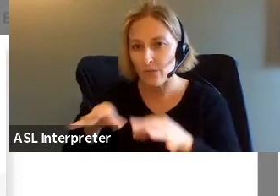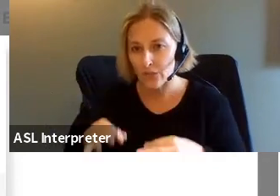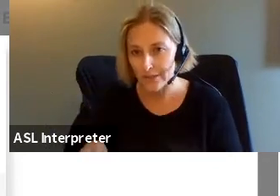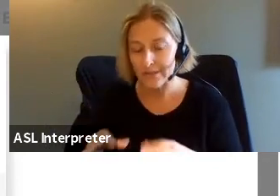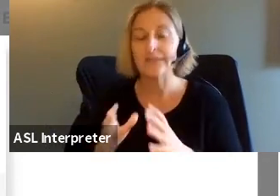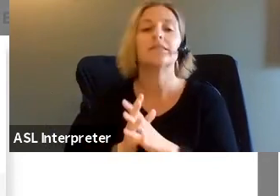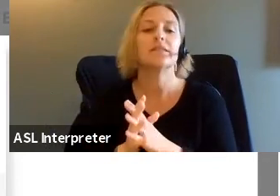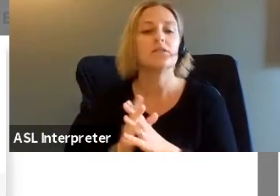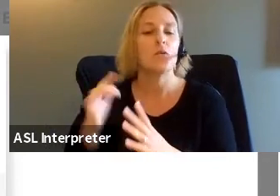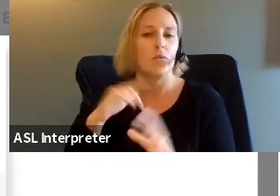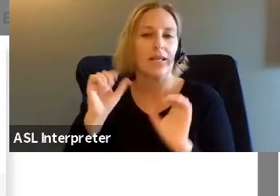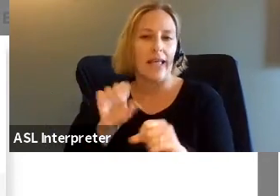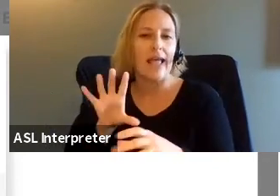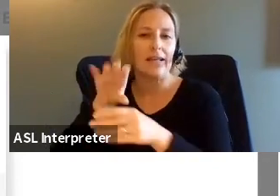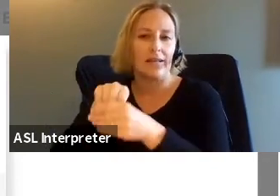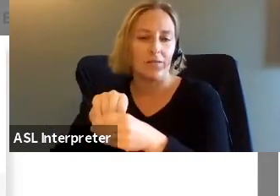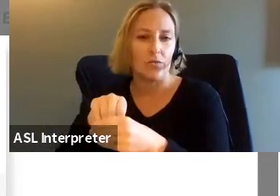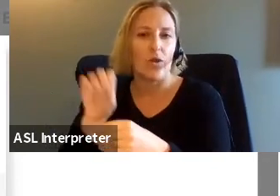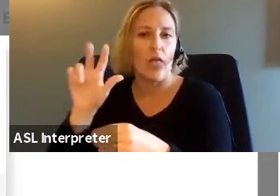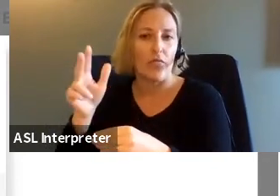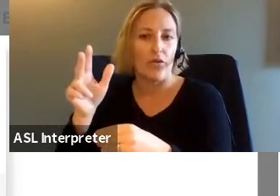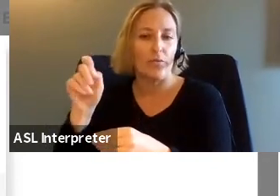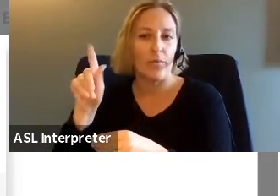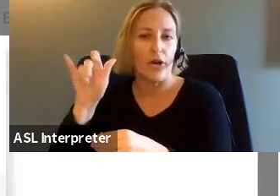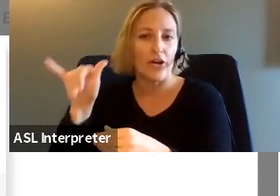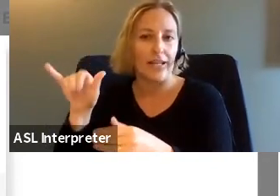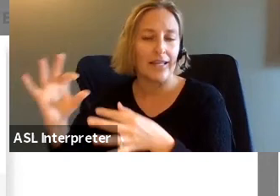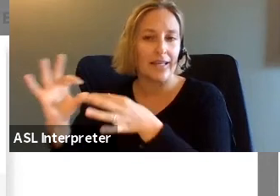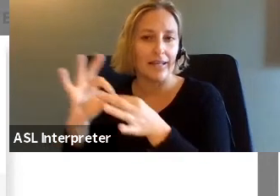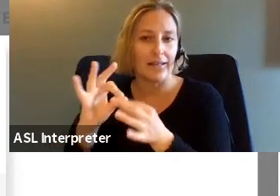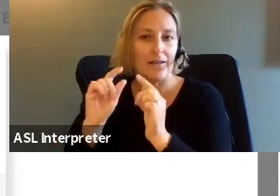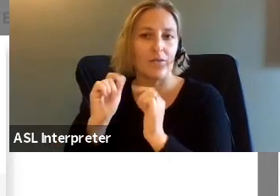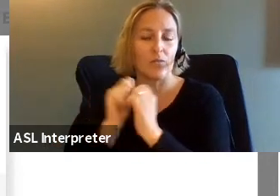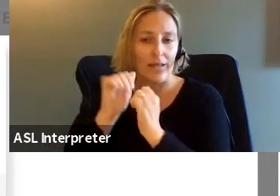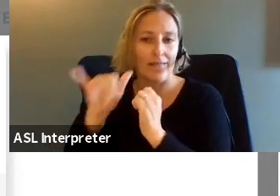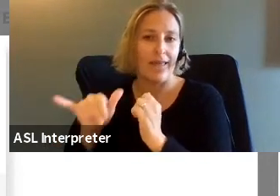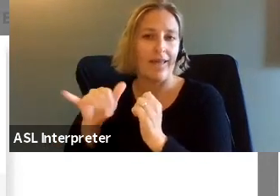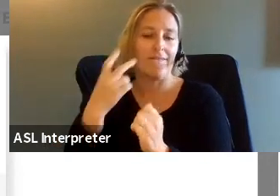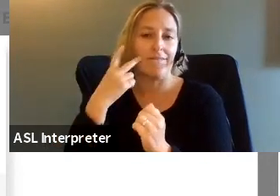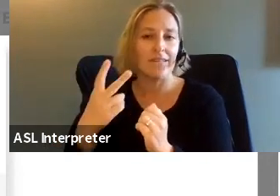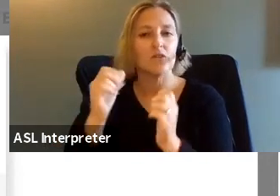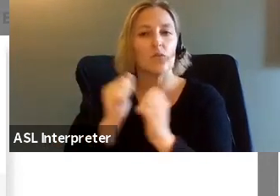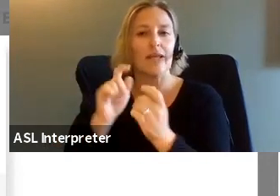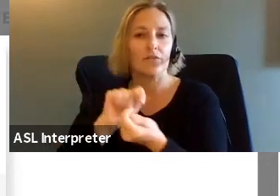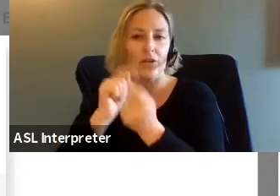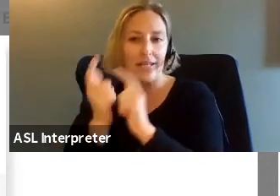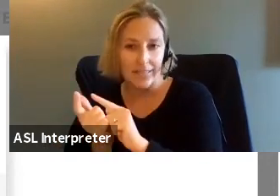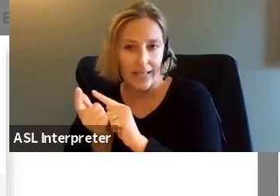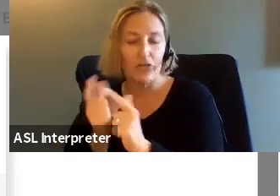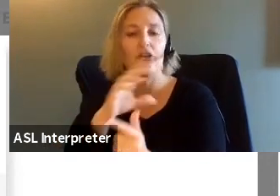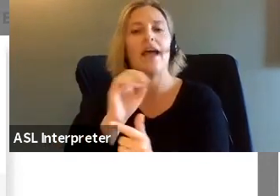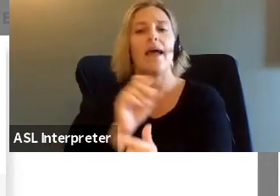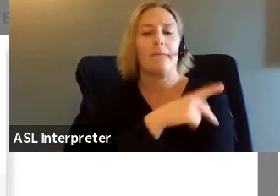to enable third-party connections during the telehealth visit with the translators and with